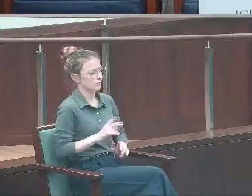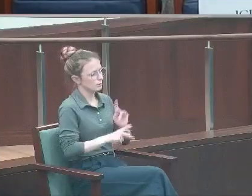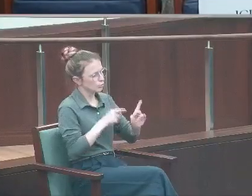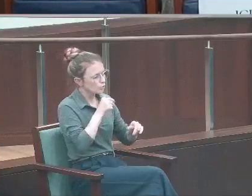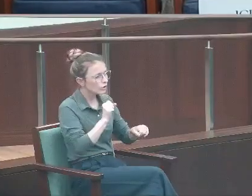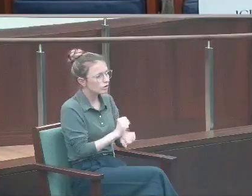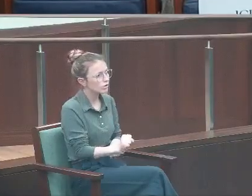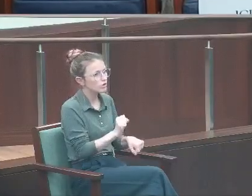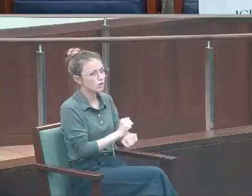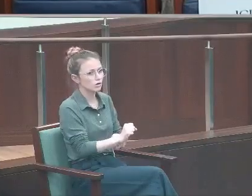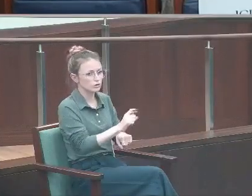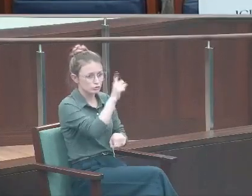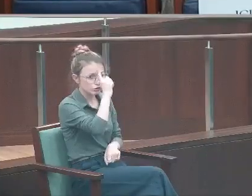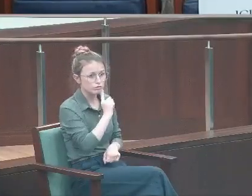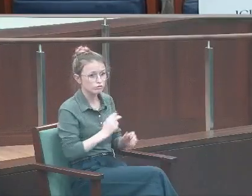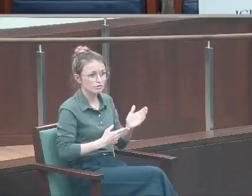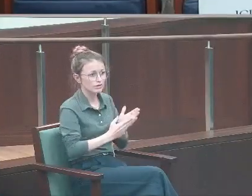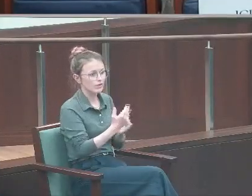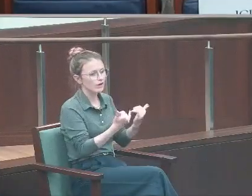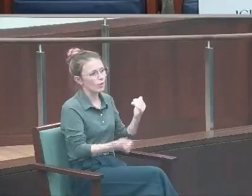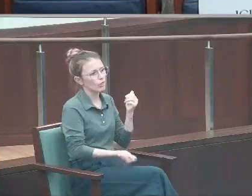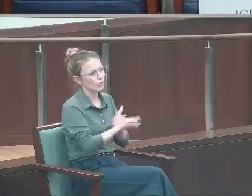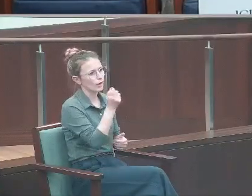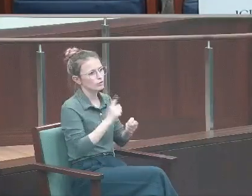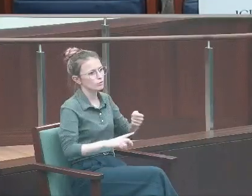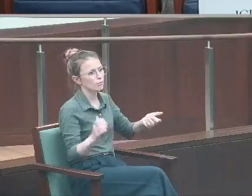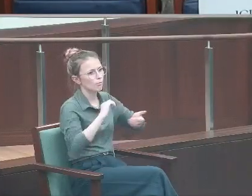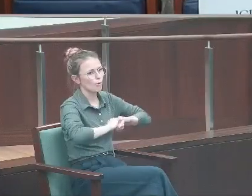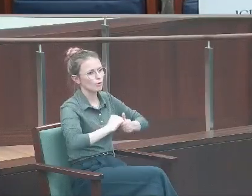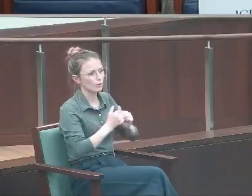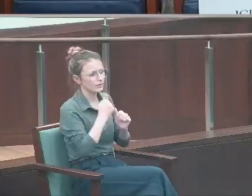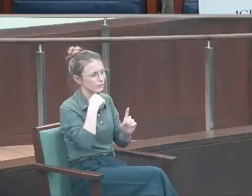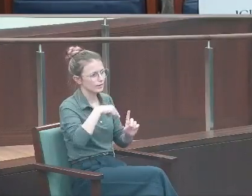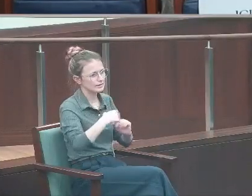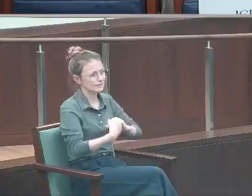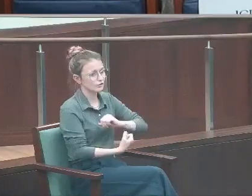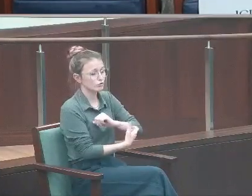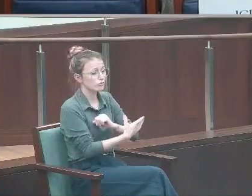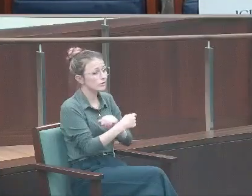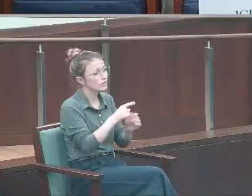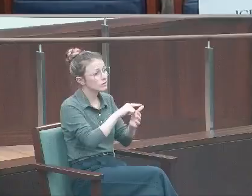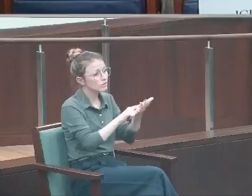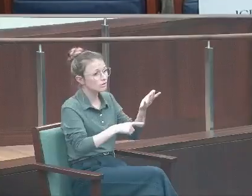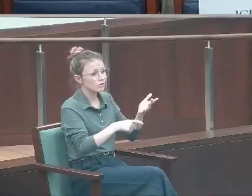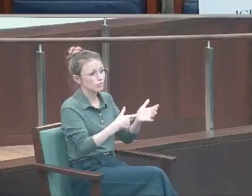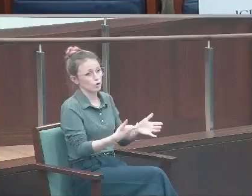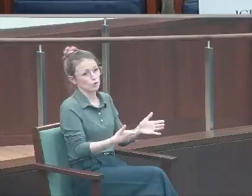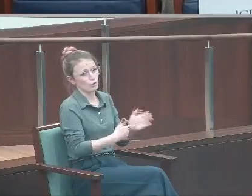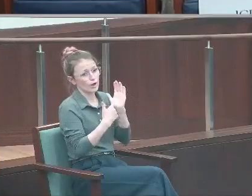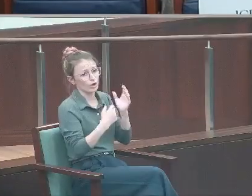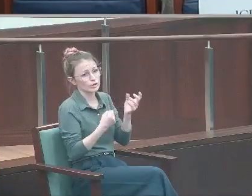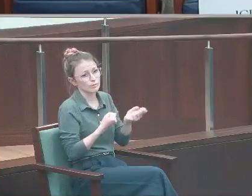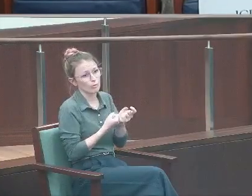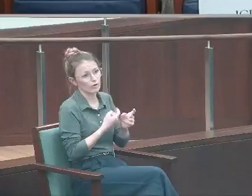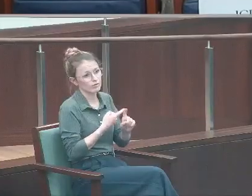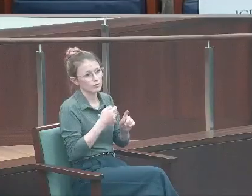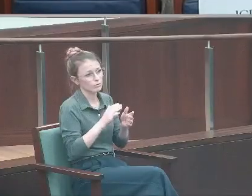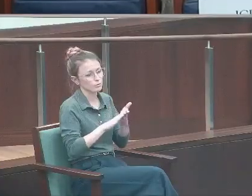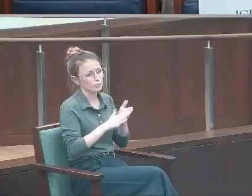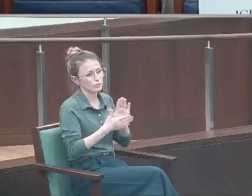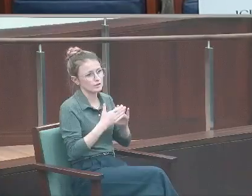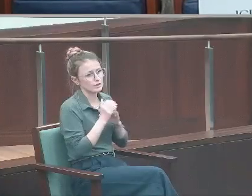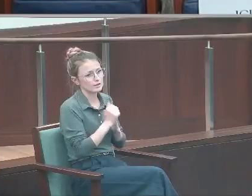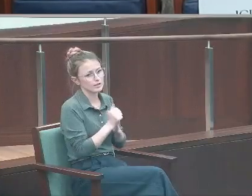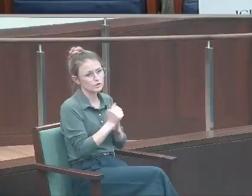tremendous integrity are now a threatened part of our democratic infrastructure, and they need the support of community leaders. So build relationships with them.